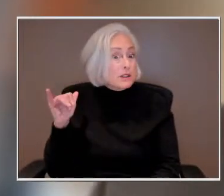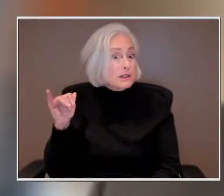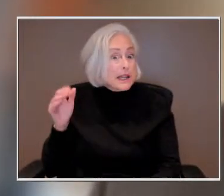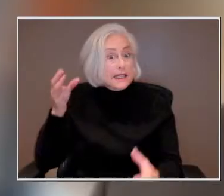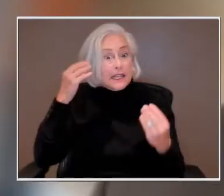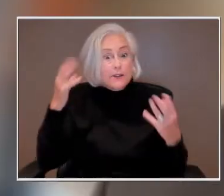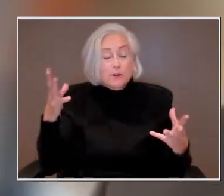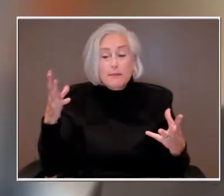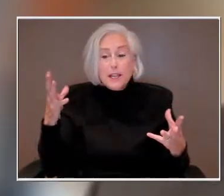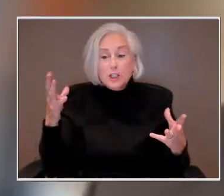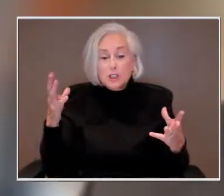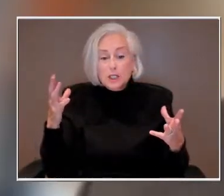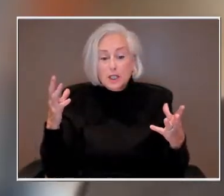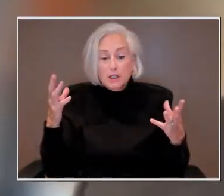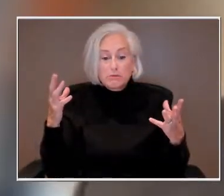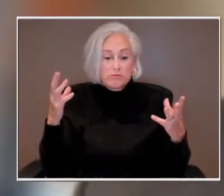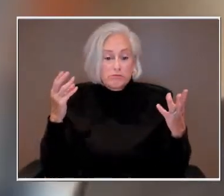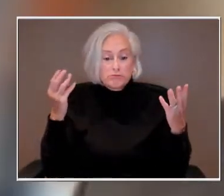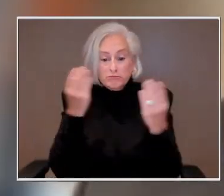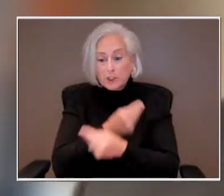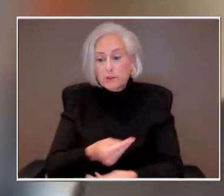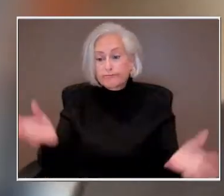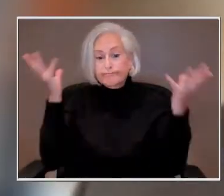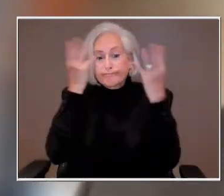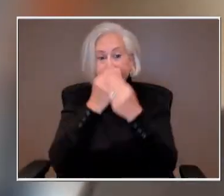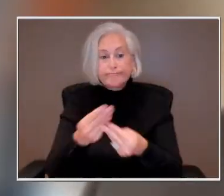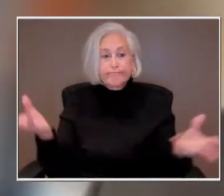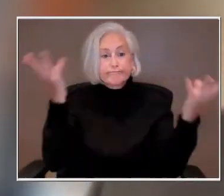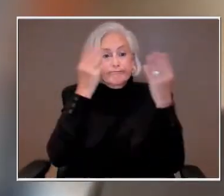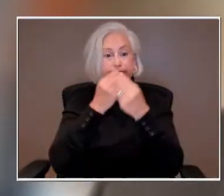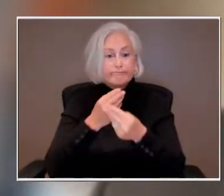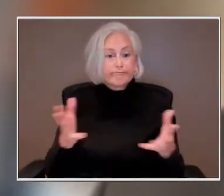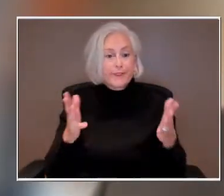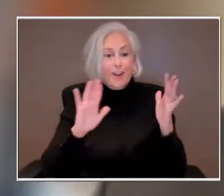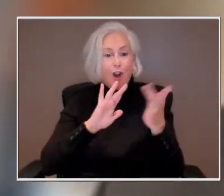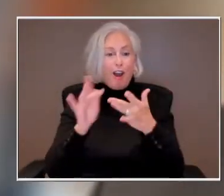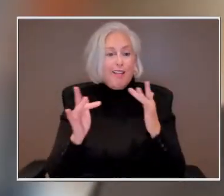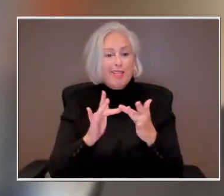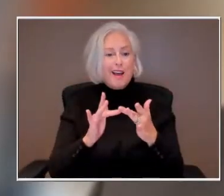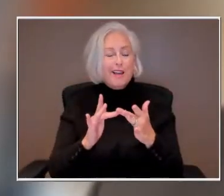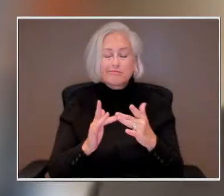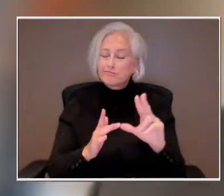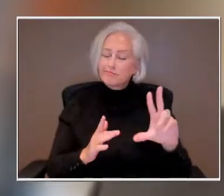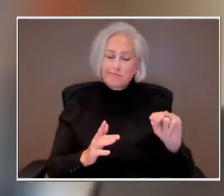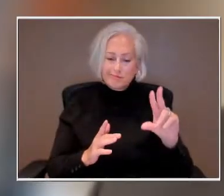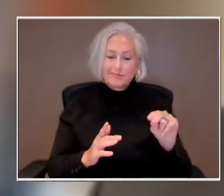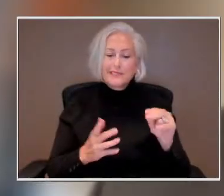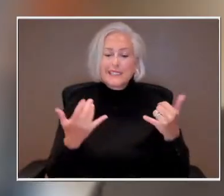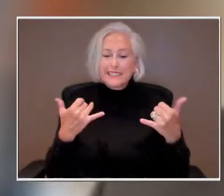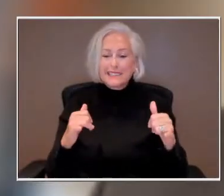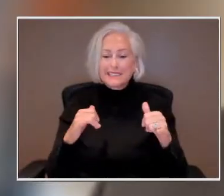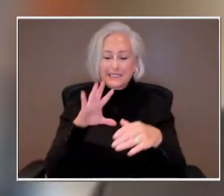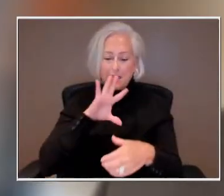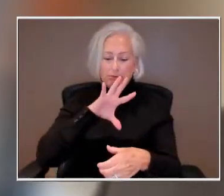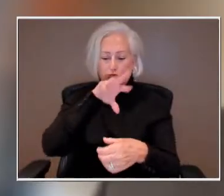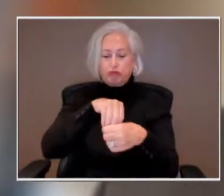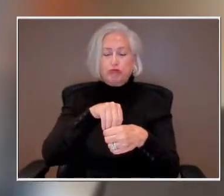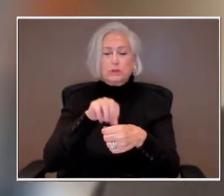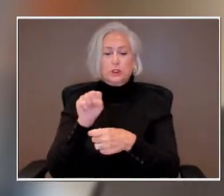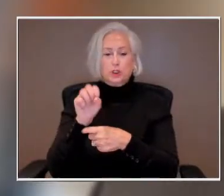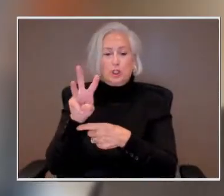is just flying around out there in the ether, it's still staying, within a software program,